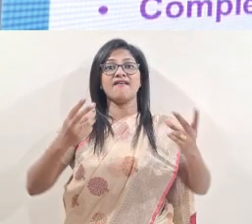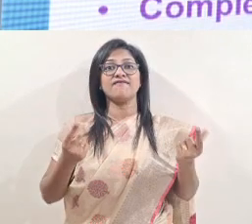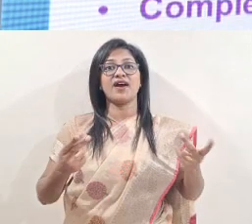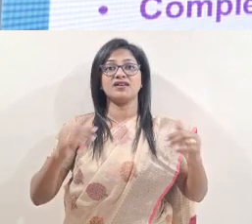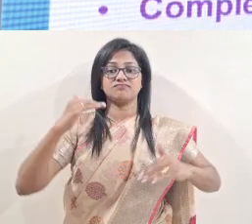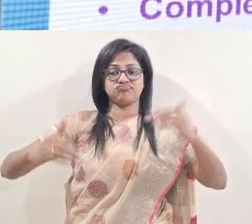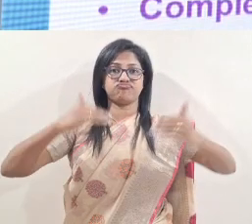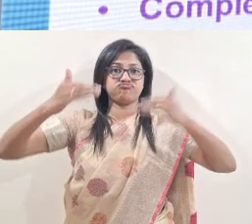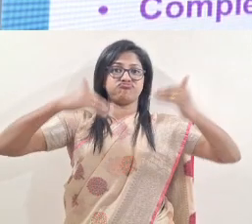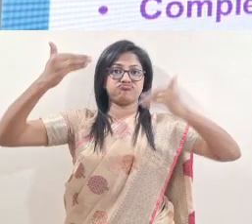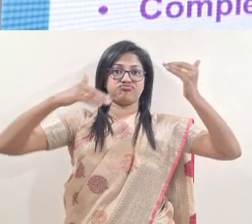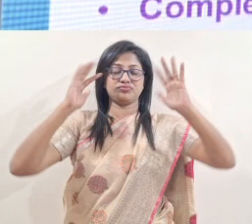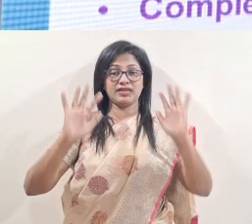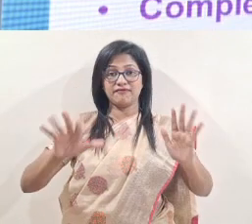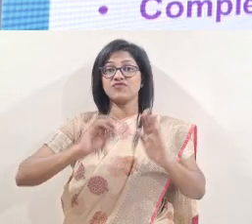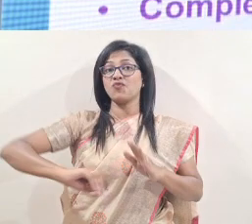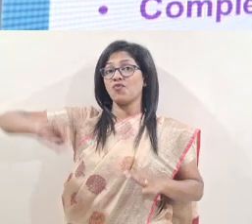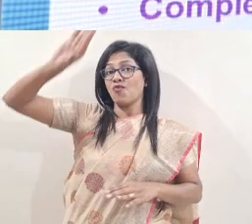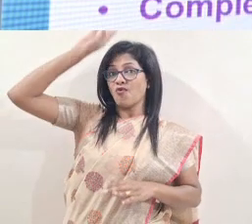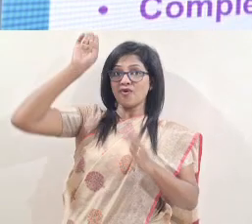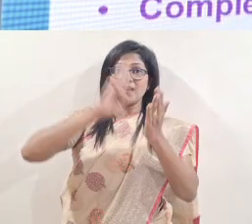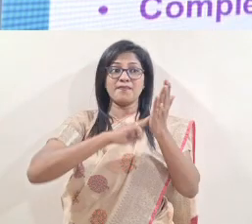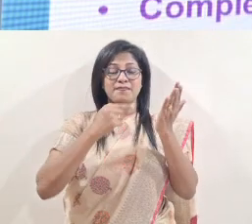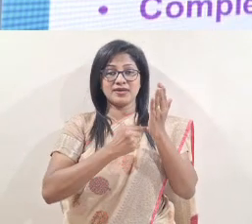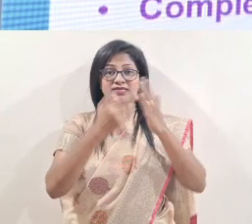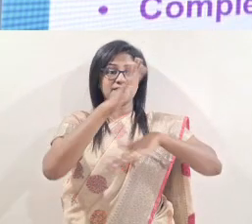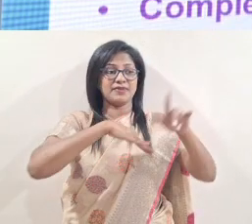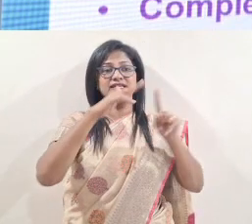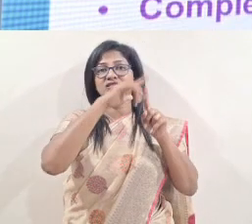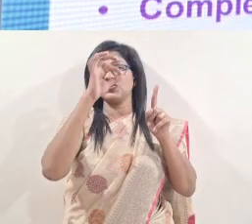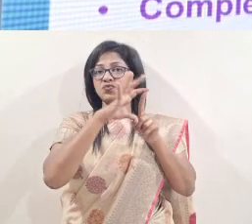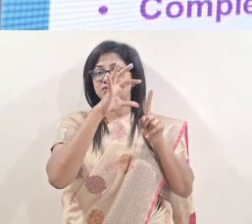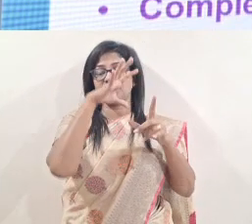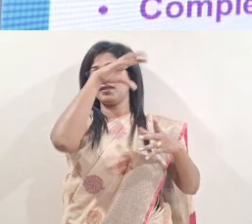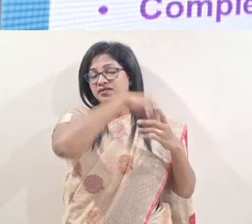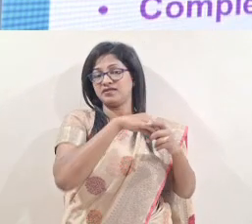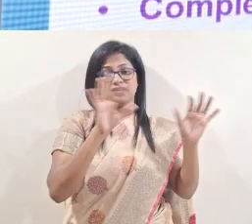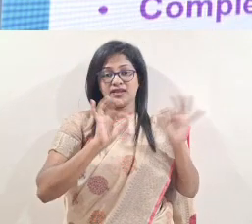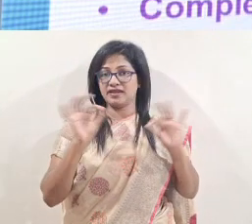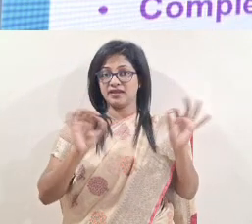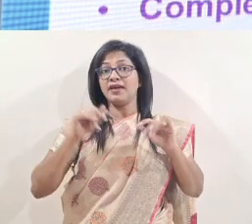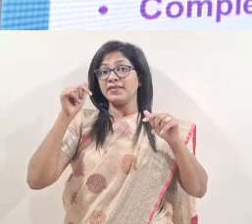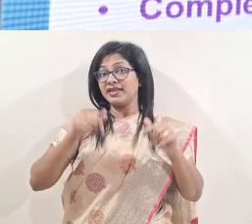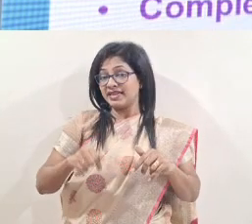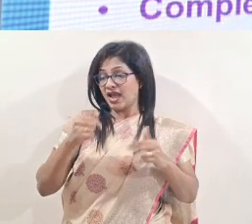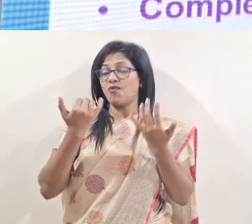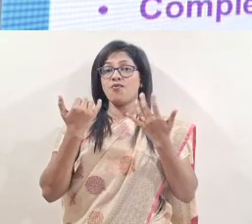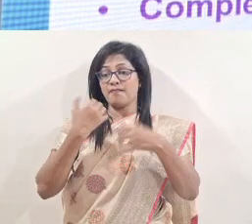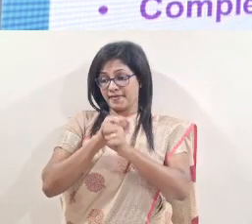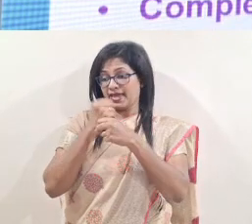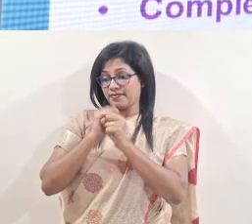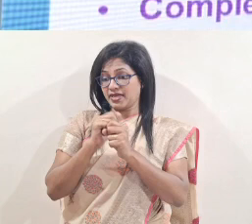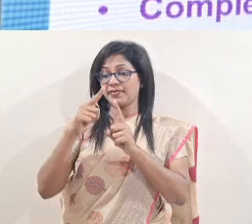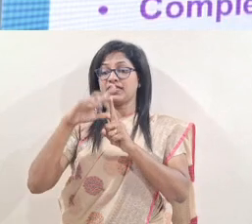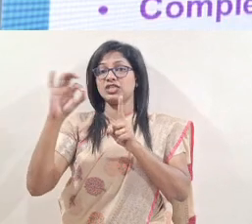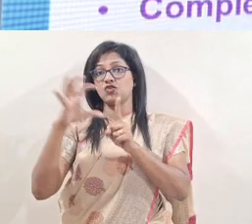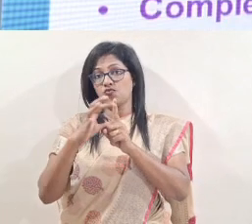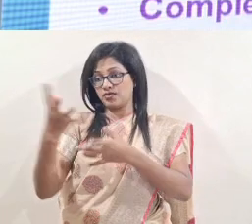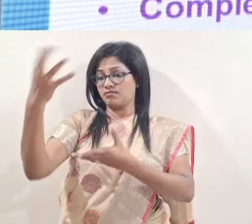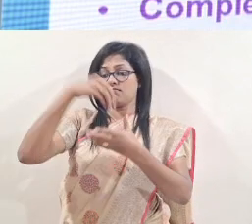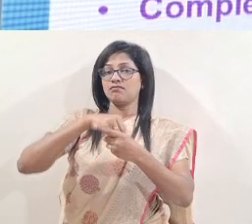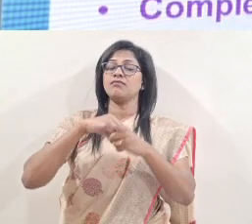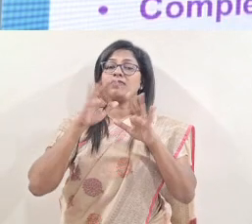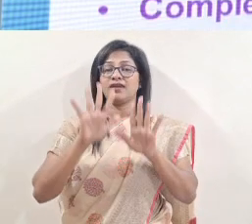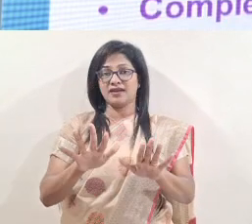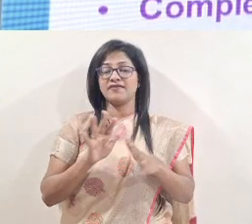since the older master plans did not consider TOD, but most of the master plans that are being prepared currently are considering TOD as a